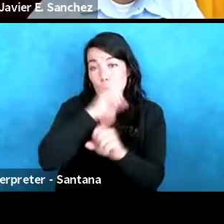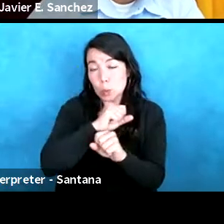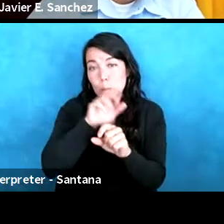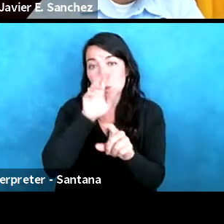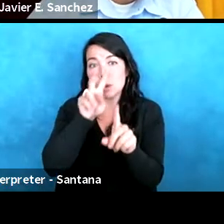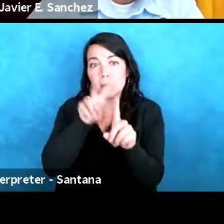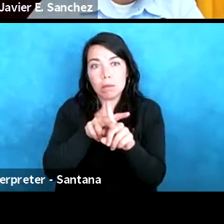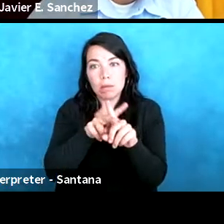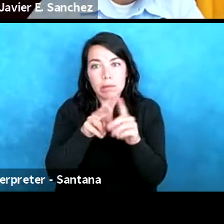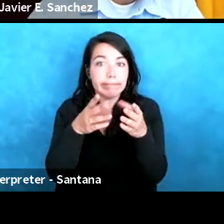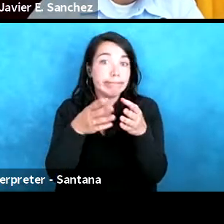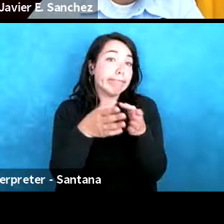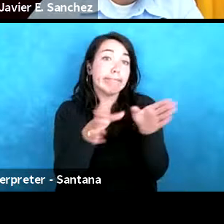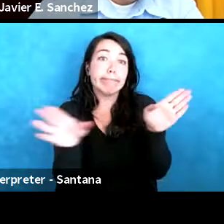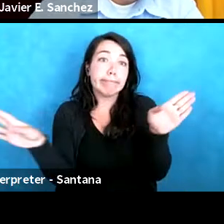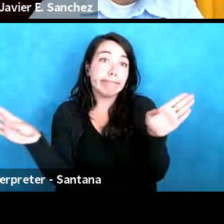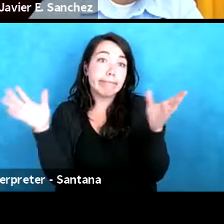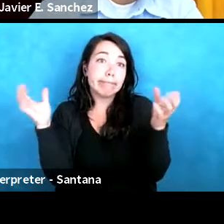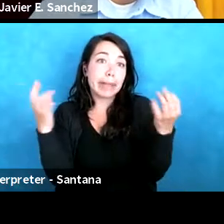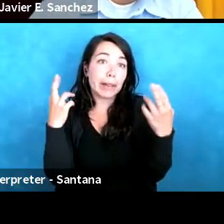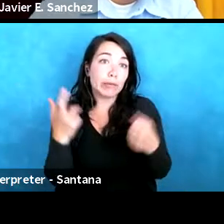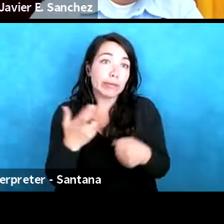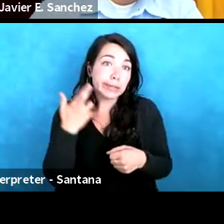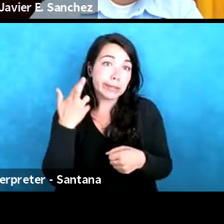defendants, for example, with